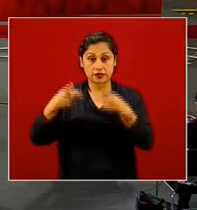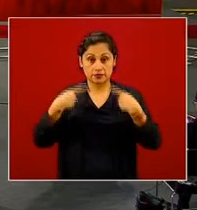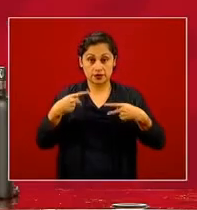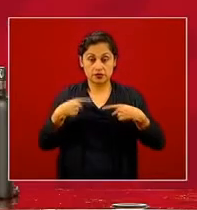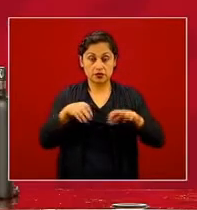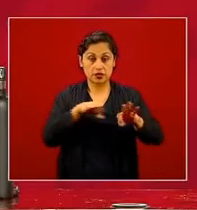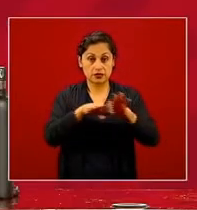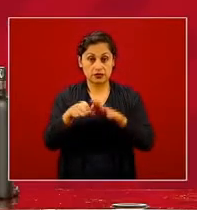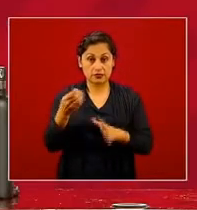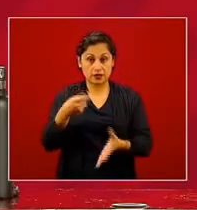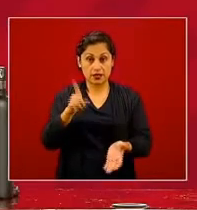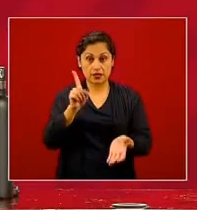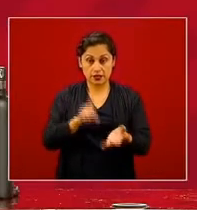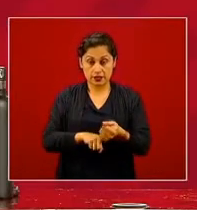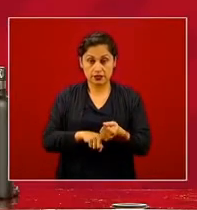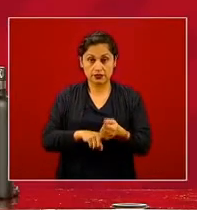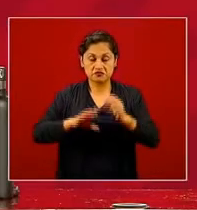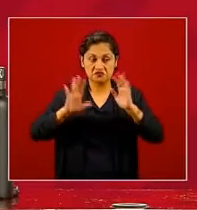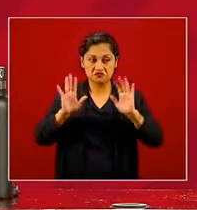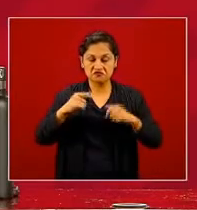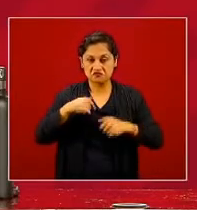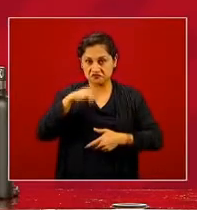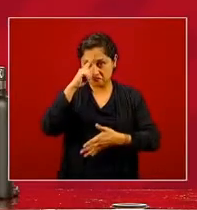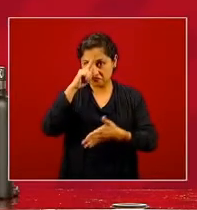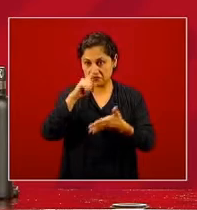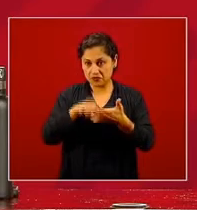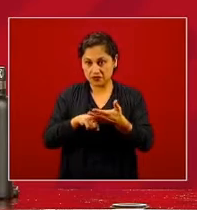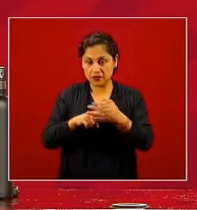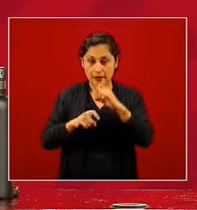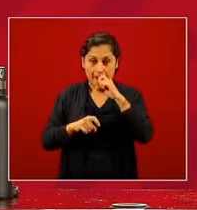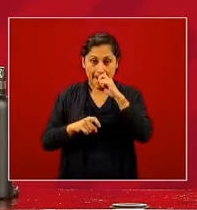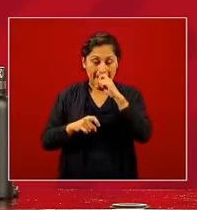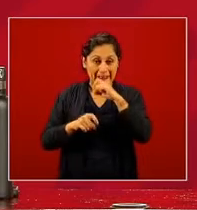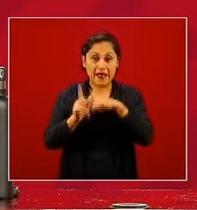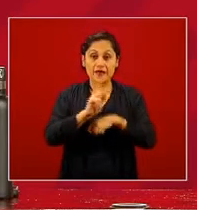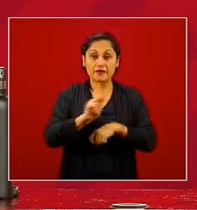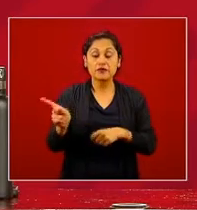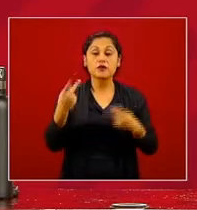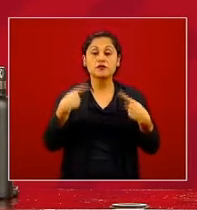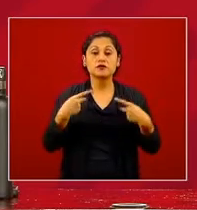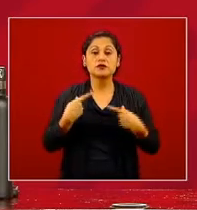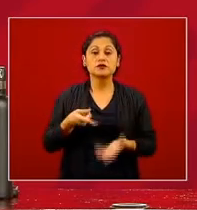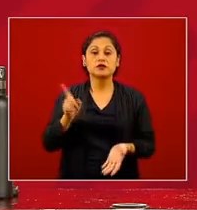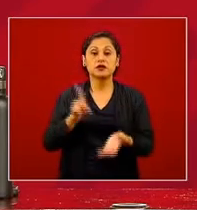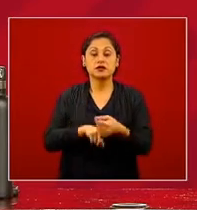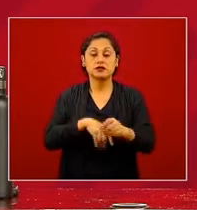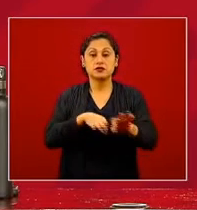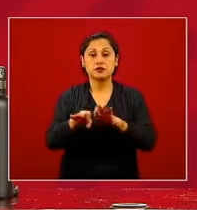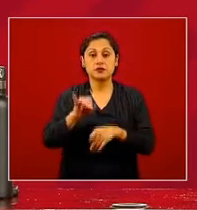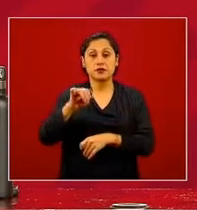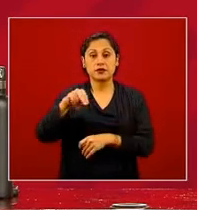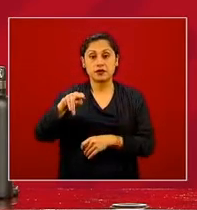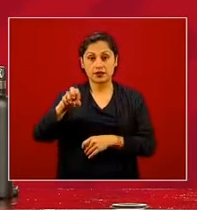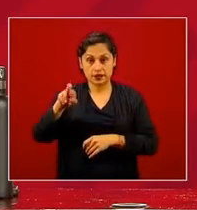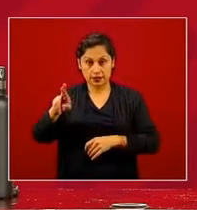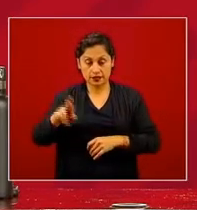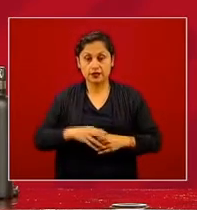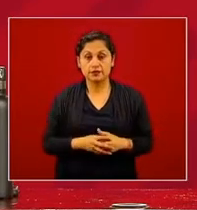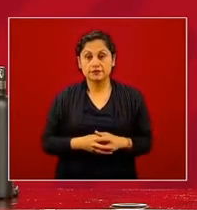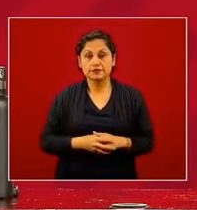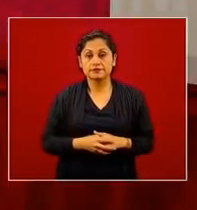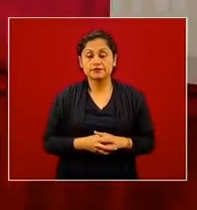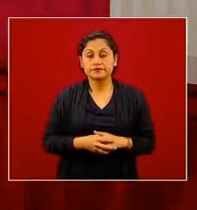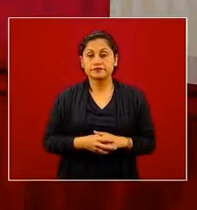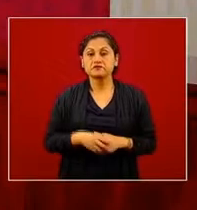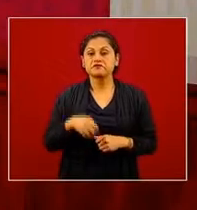This morning, we heard that some healthcare staff, I understand that most of them